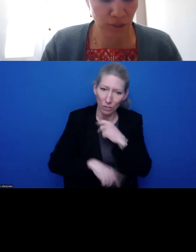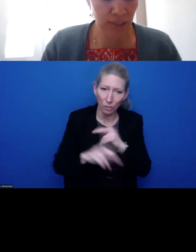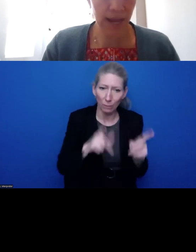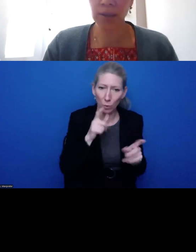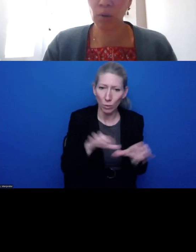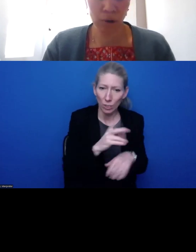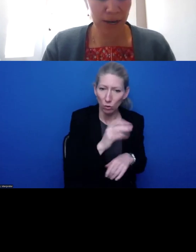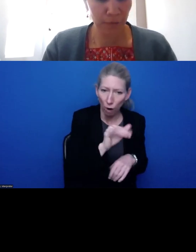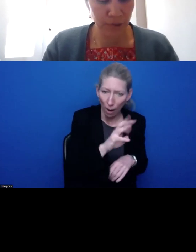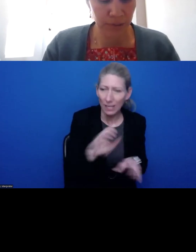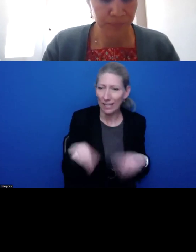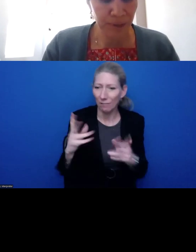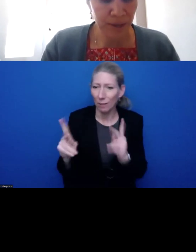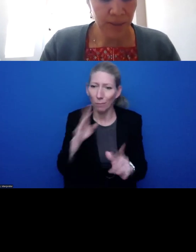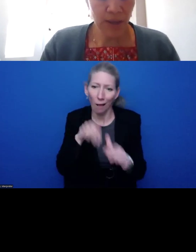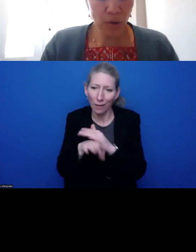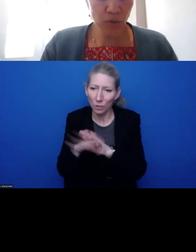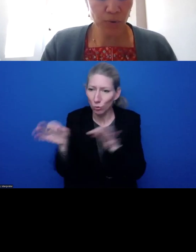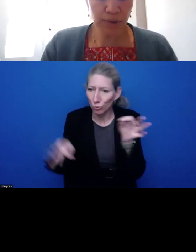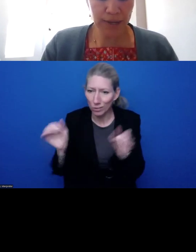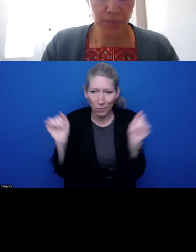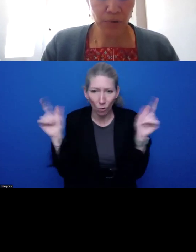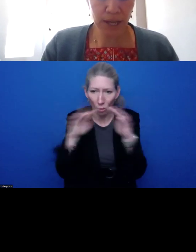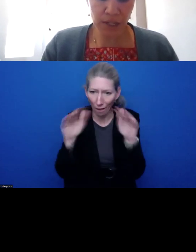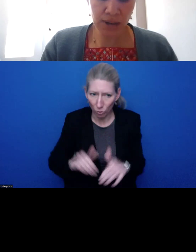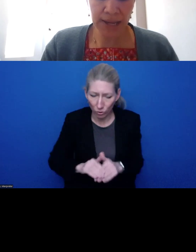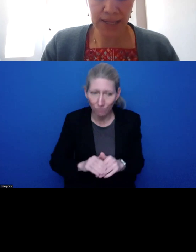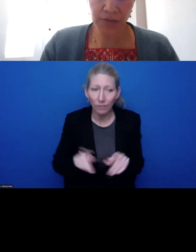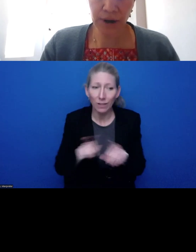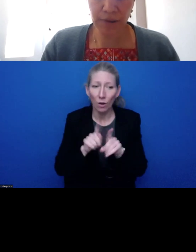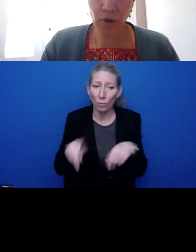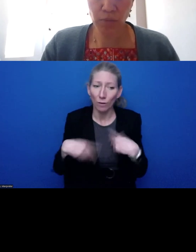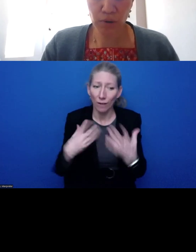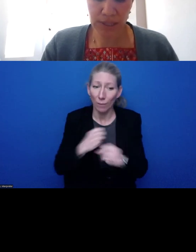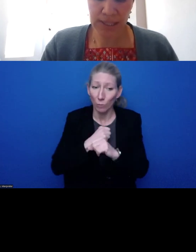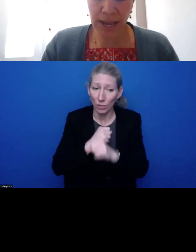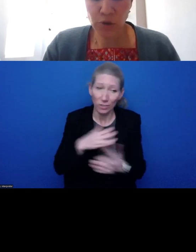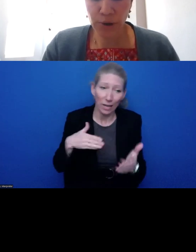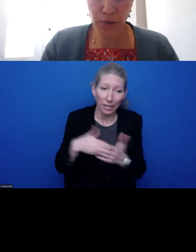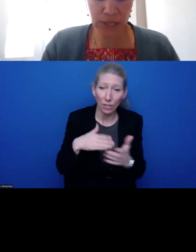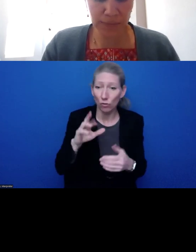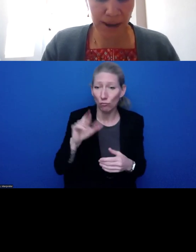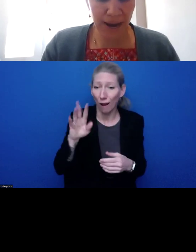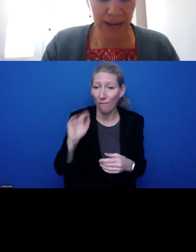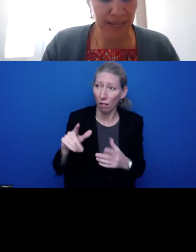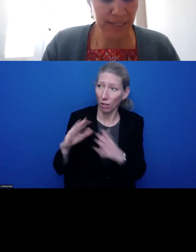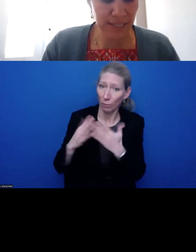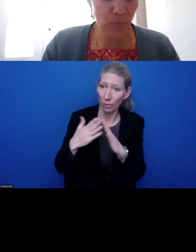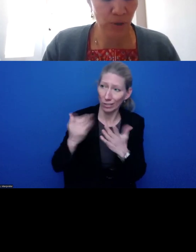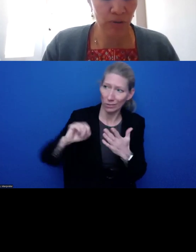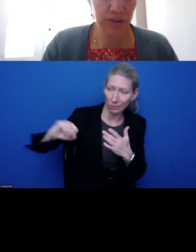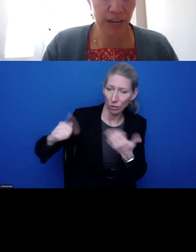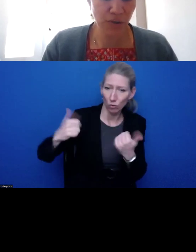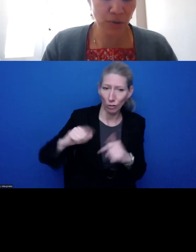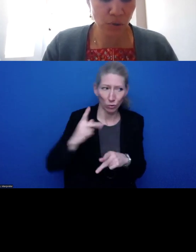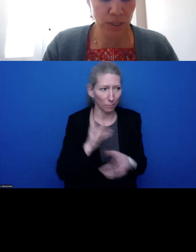to justice at all levels. They also provided protection against rival communities and tried to keep alliances